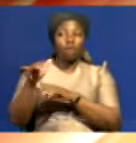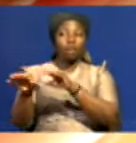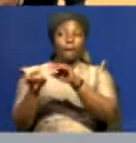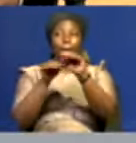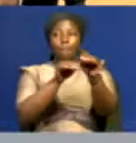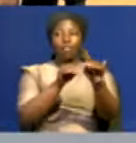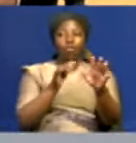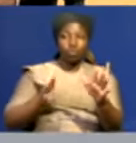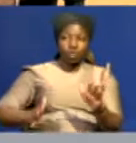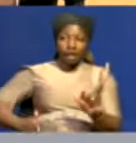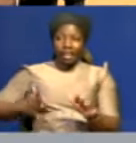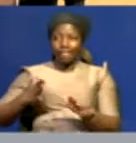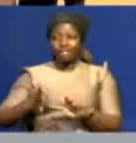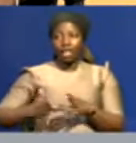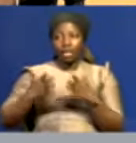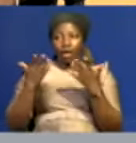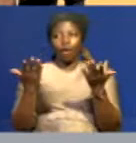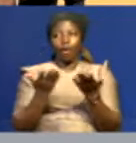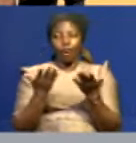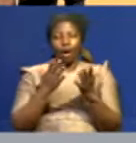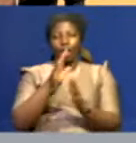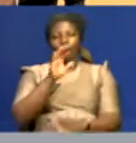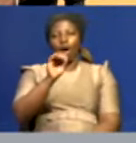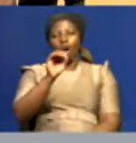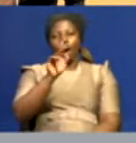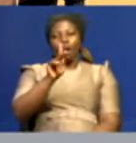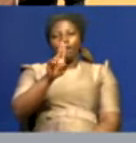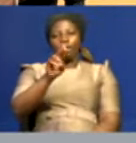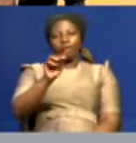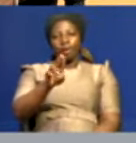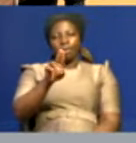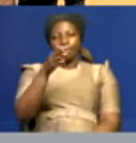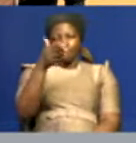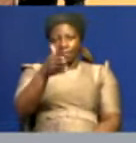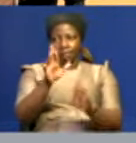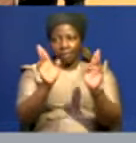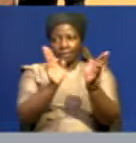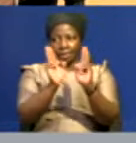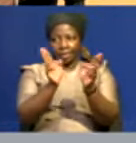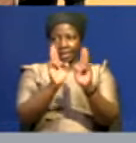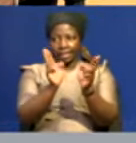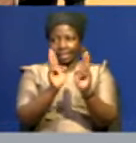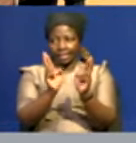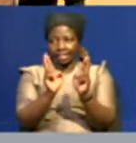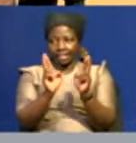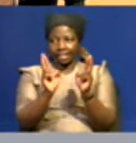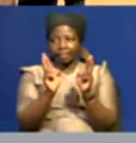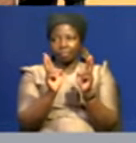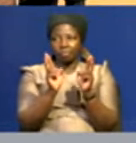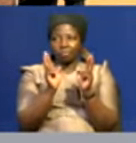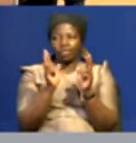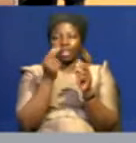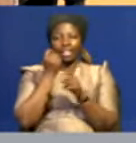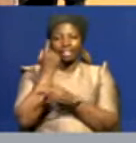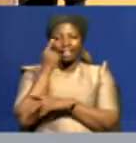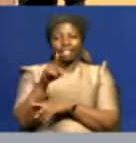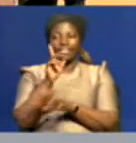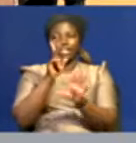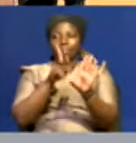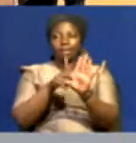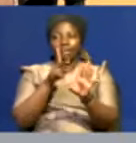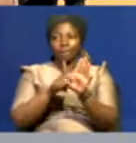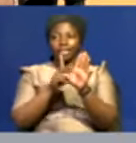to Naivasha, where my colleague Bernard Okumu is on standby. Okumu, I understand you're attending an event